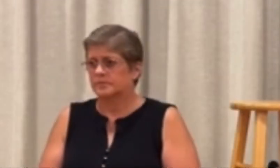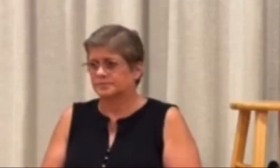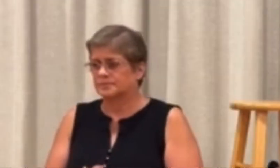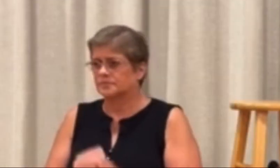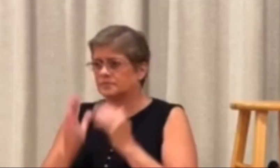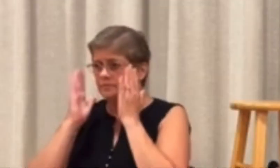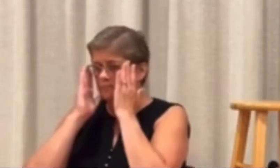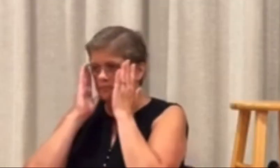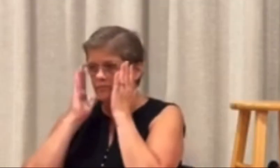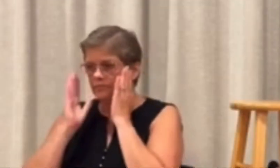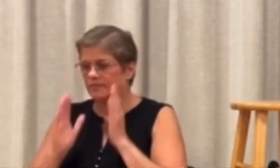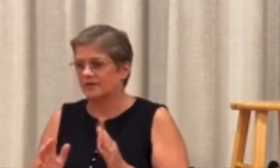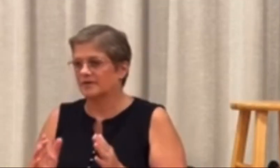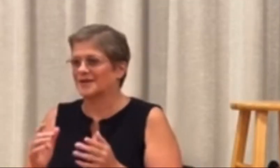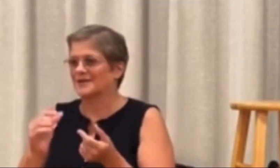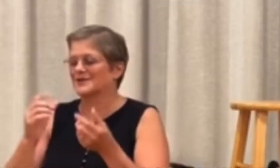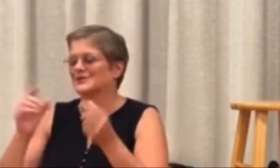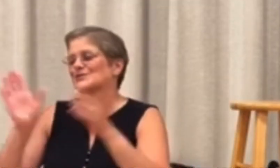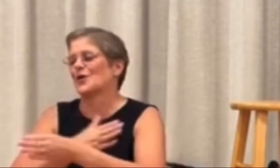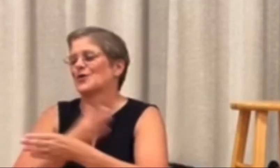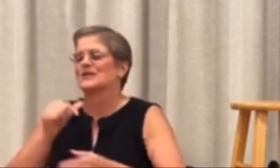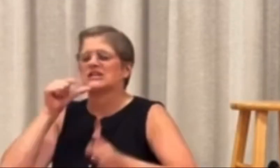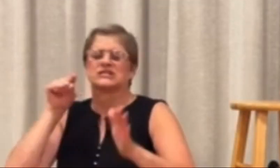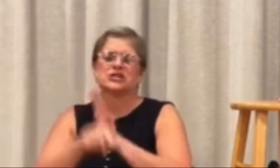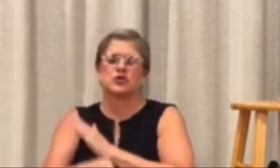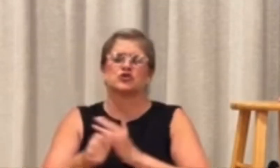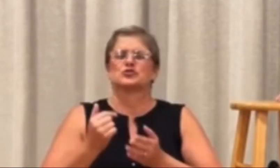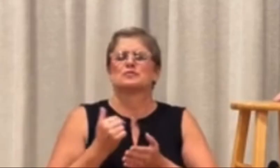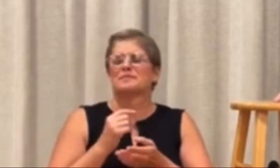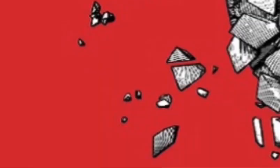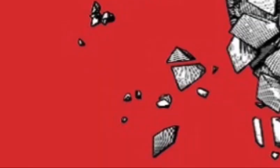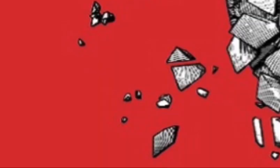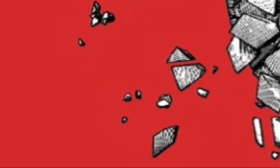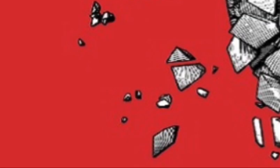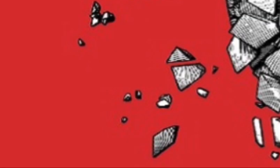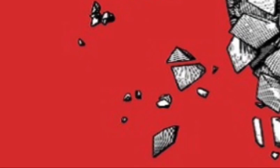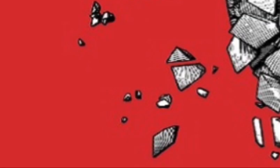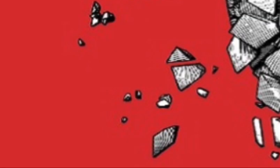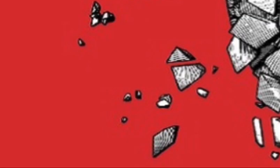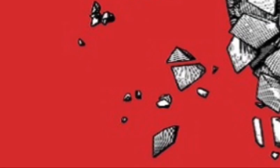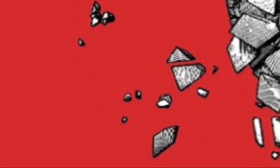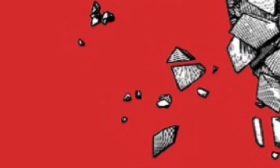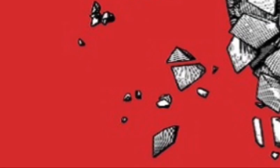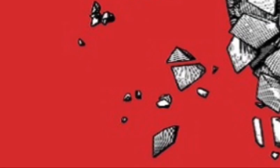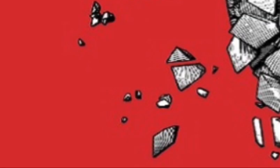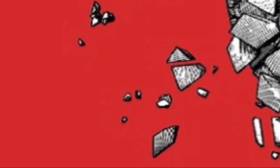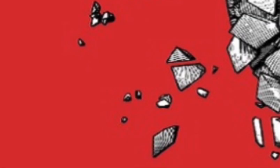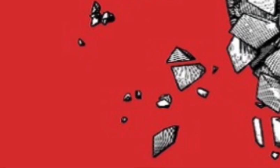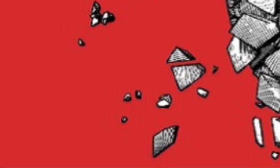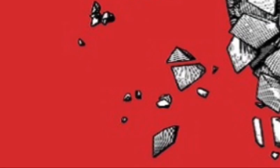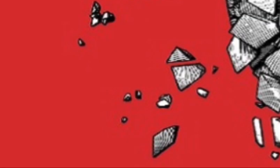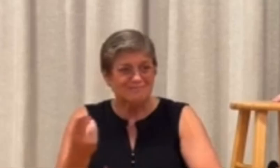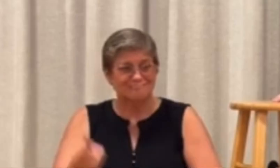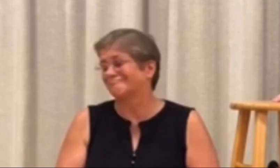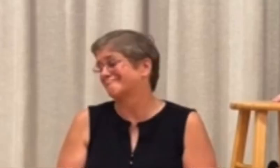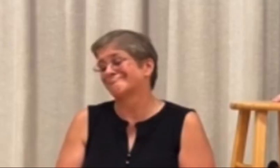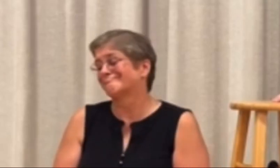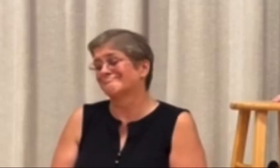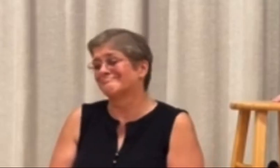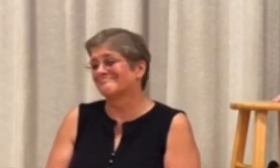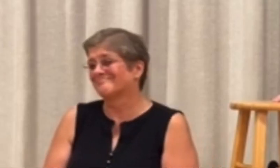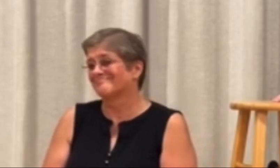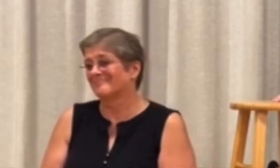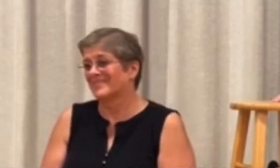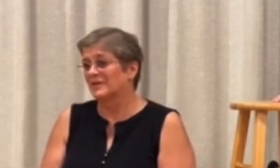You know that, you know, what doesn't kill you makes you stronger, right? Is that really true? No.